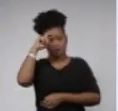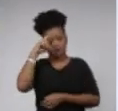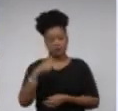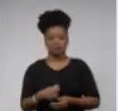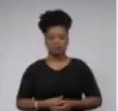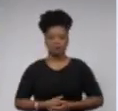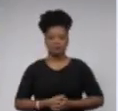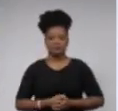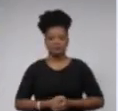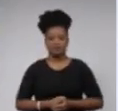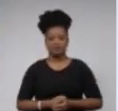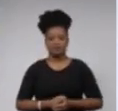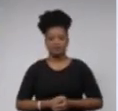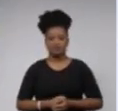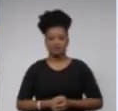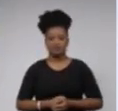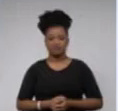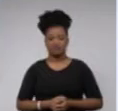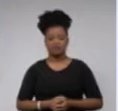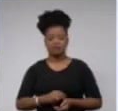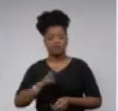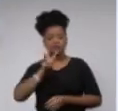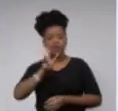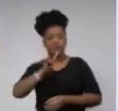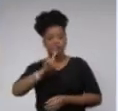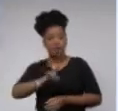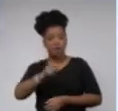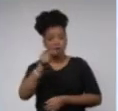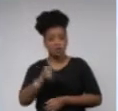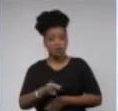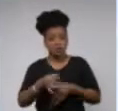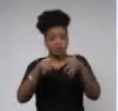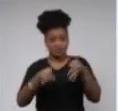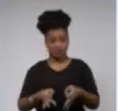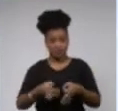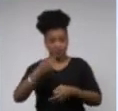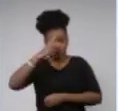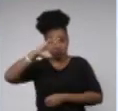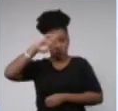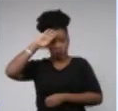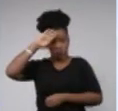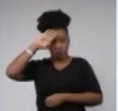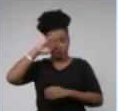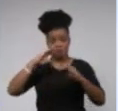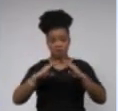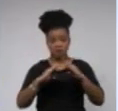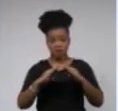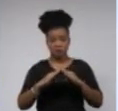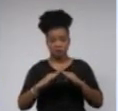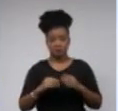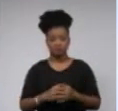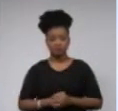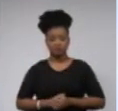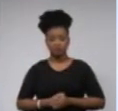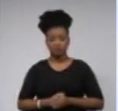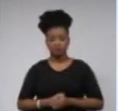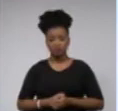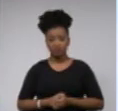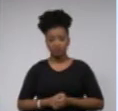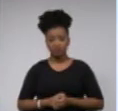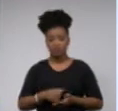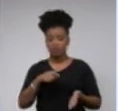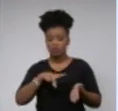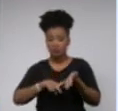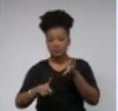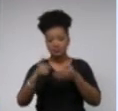municipality of Jatibonico. The 39 local transmission cases belong 1 to Artemisa from the municipality